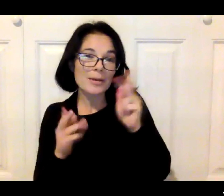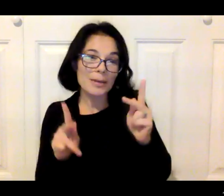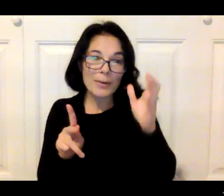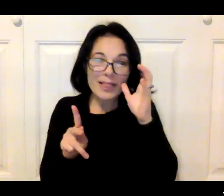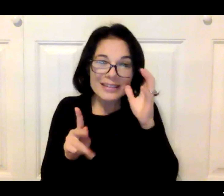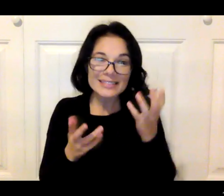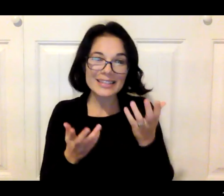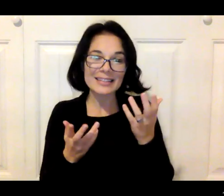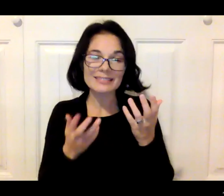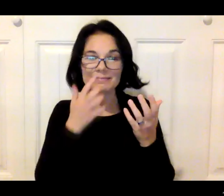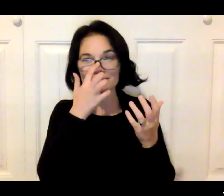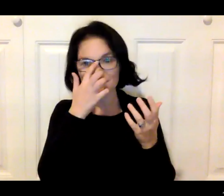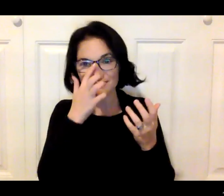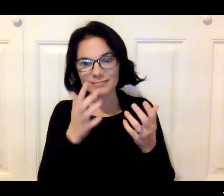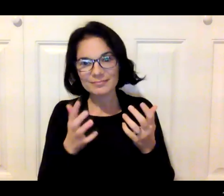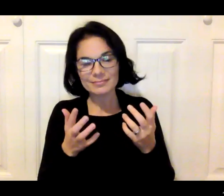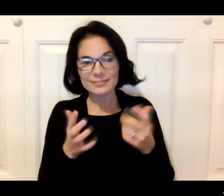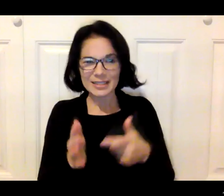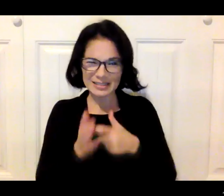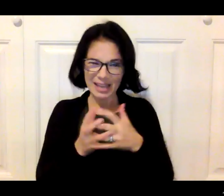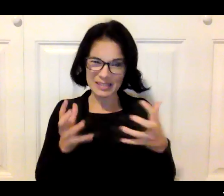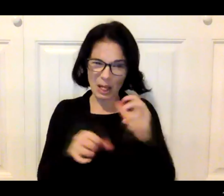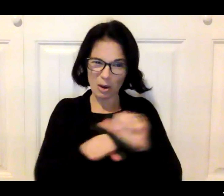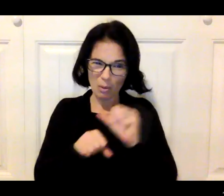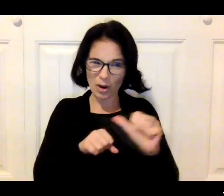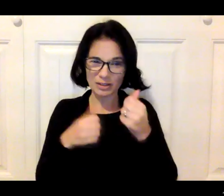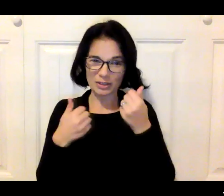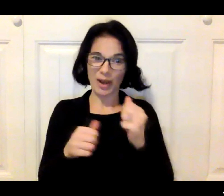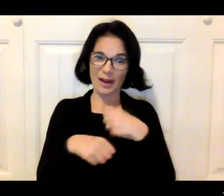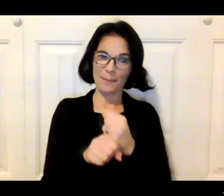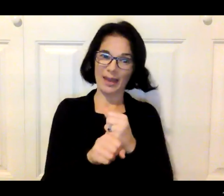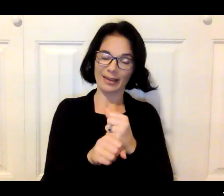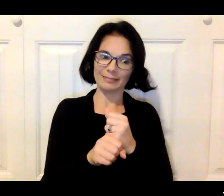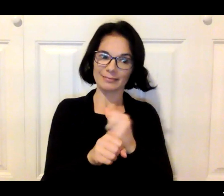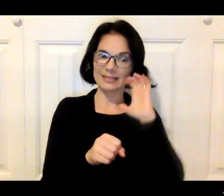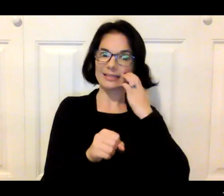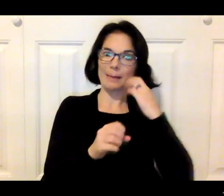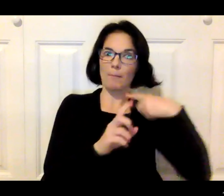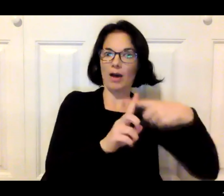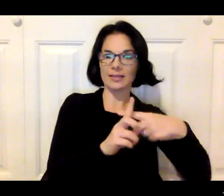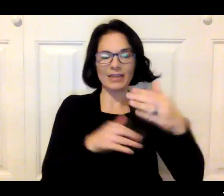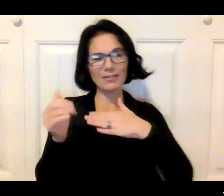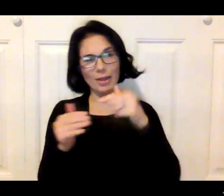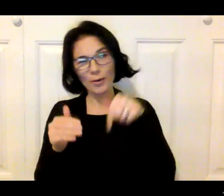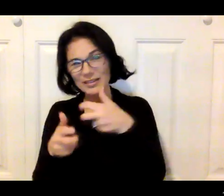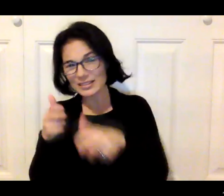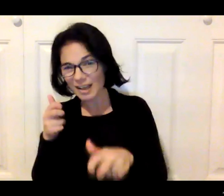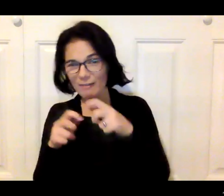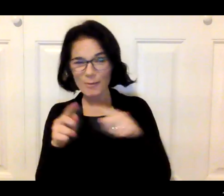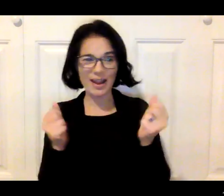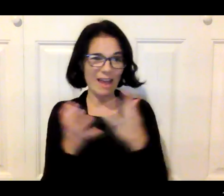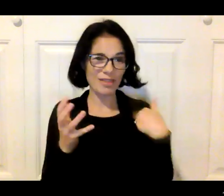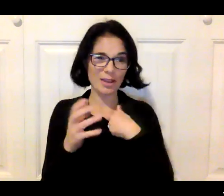take a positive turn on it. Everything we're doing is out of love and caring for each other and wanting the well-being